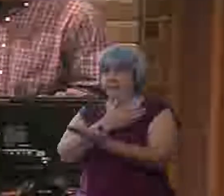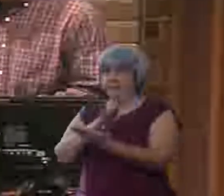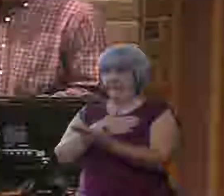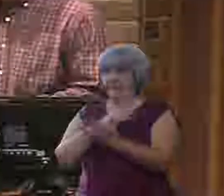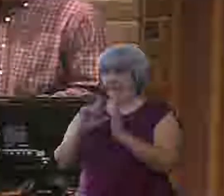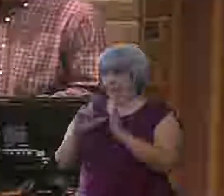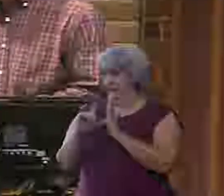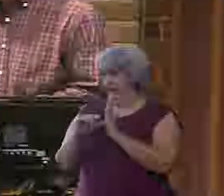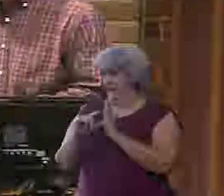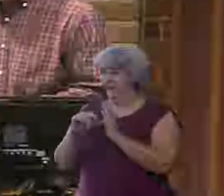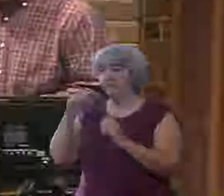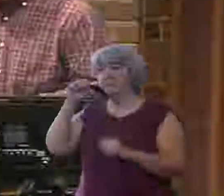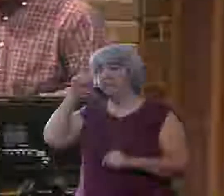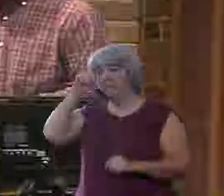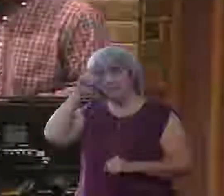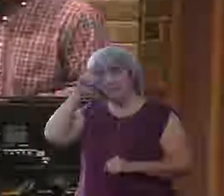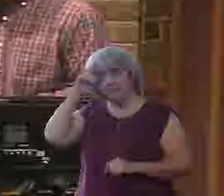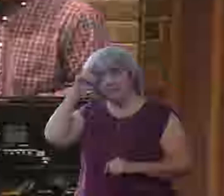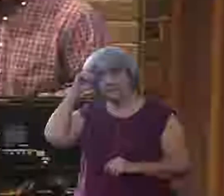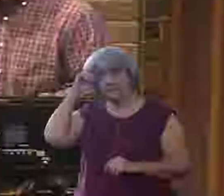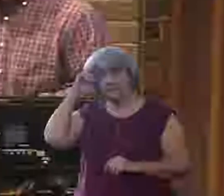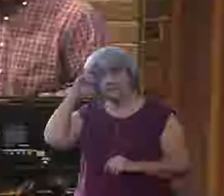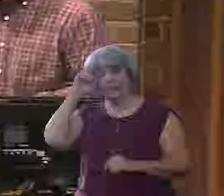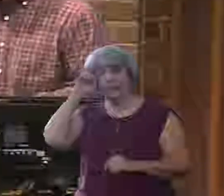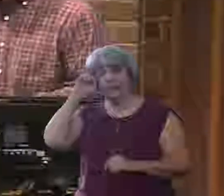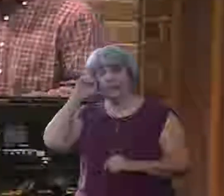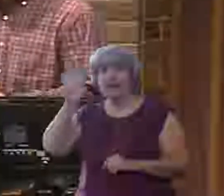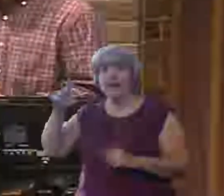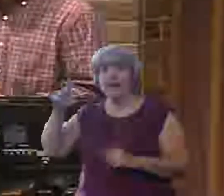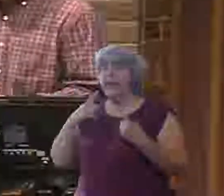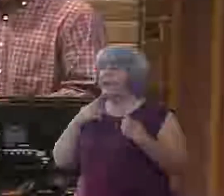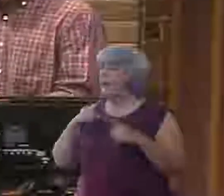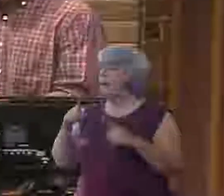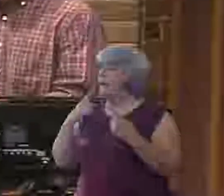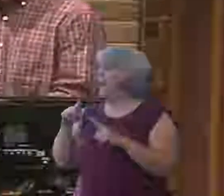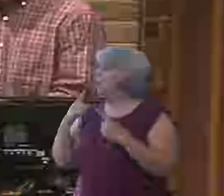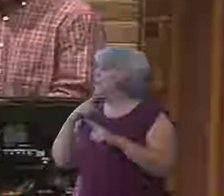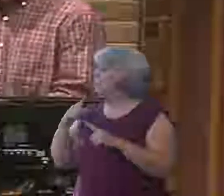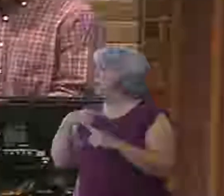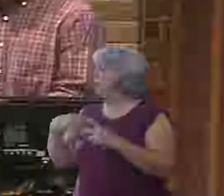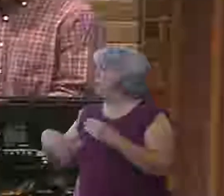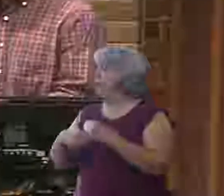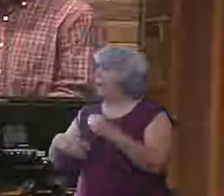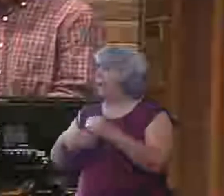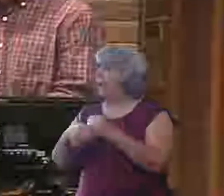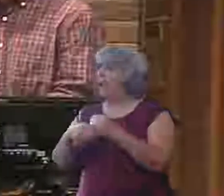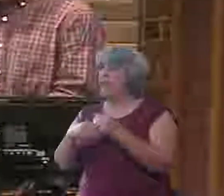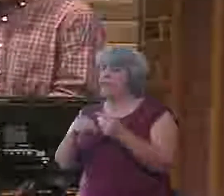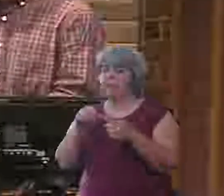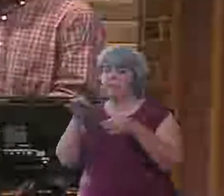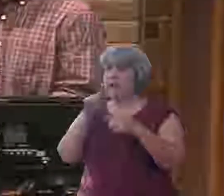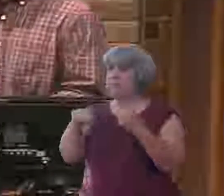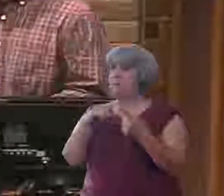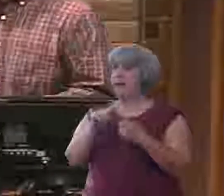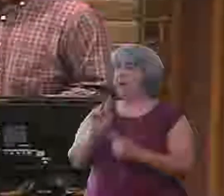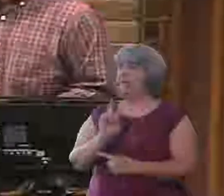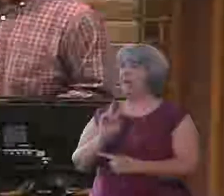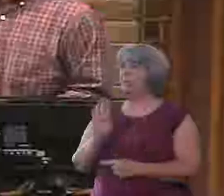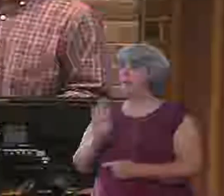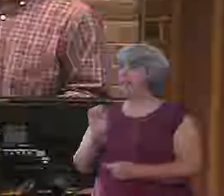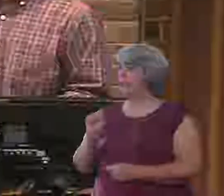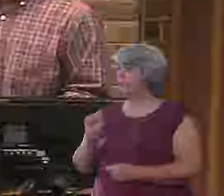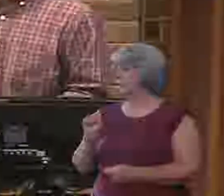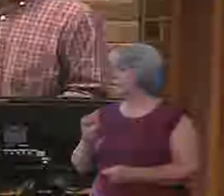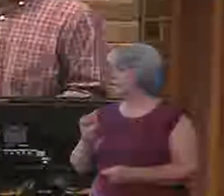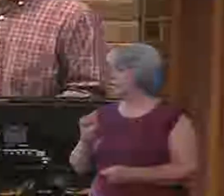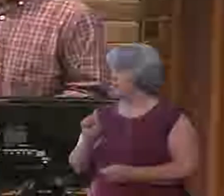number 632 will be our opening song. A few extra things to add from the bulletin regarding our VBS announcement. Next Sunday